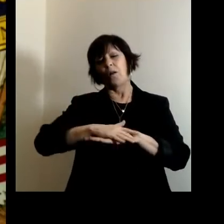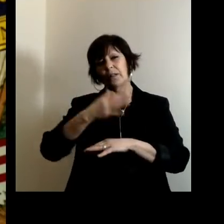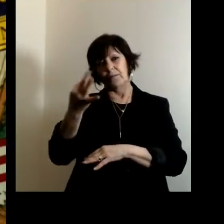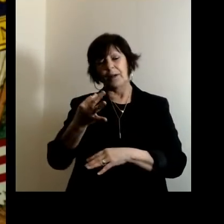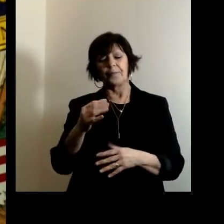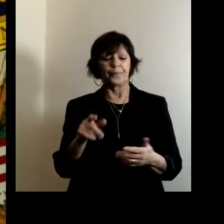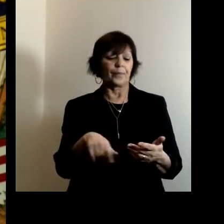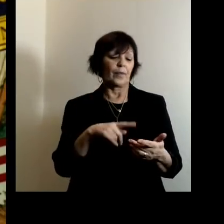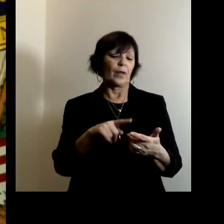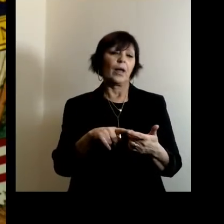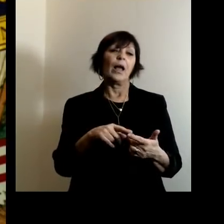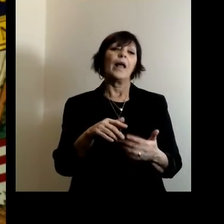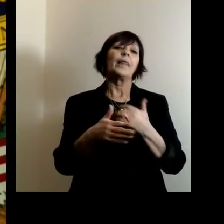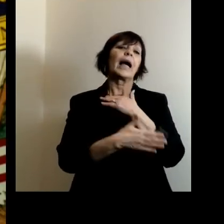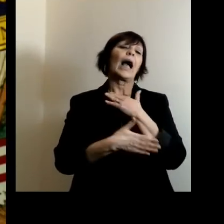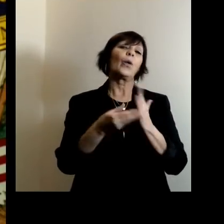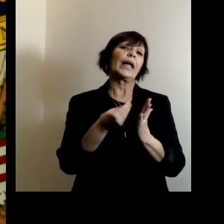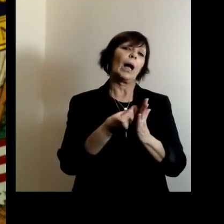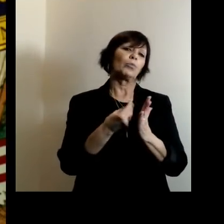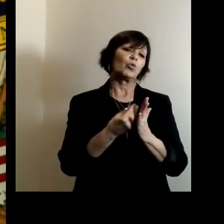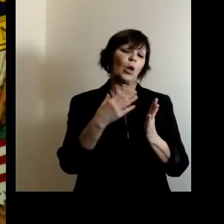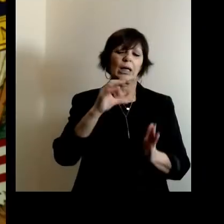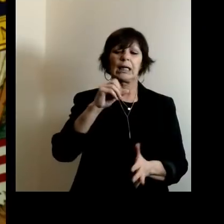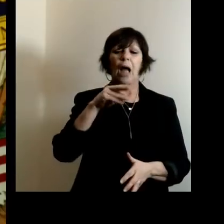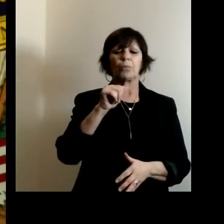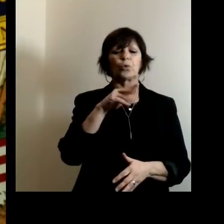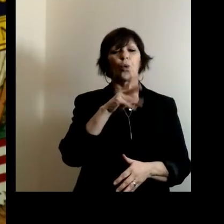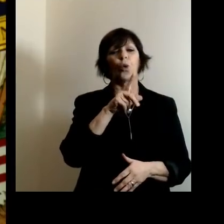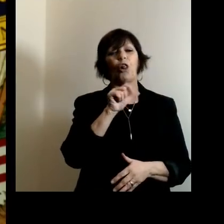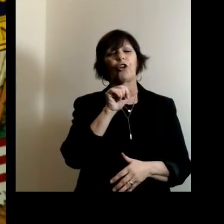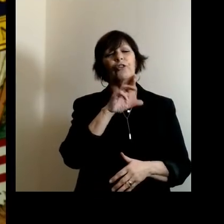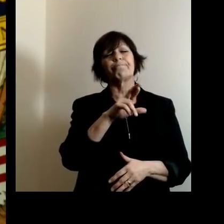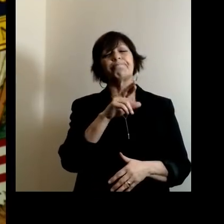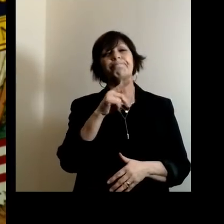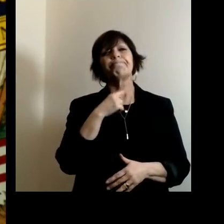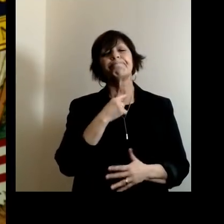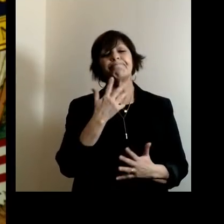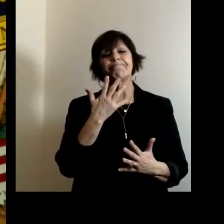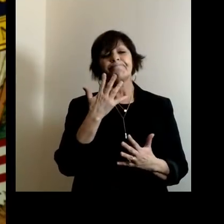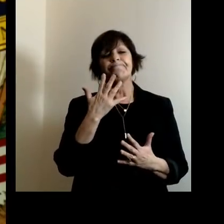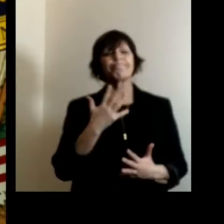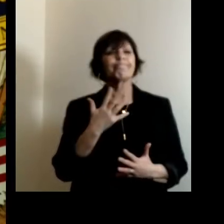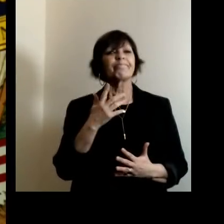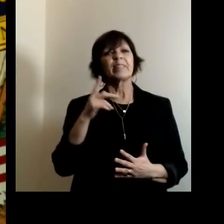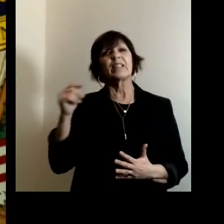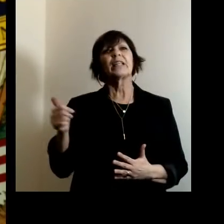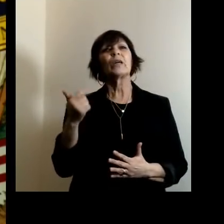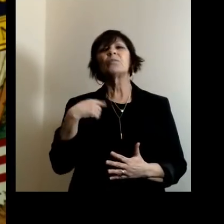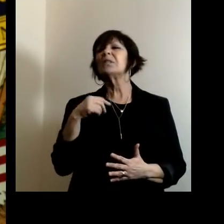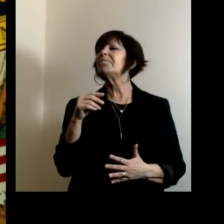to the county comptroller, I'm very disappointed that a fellow county official would basically be thumbing his nose to science.